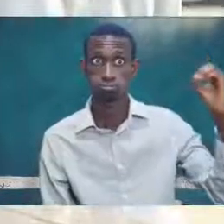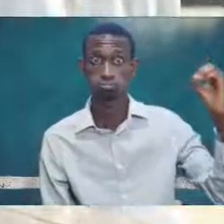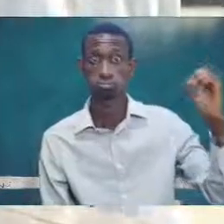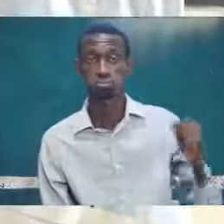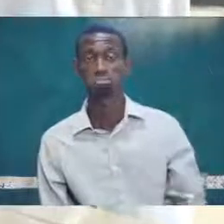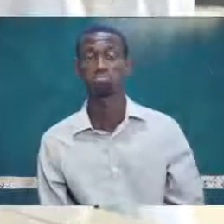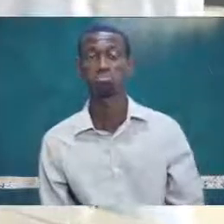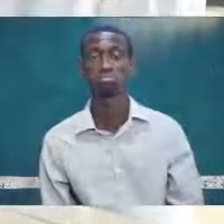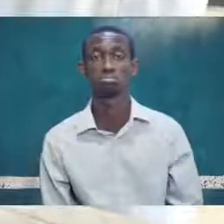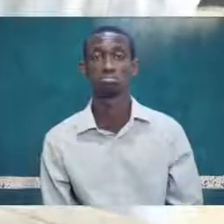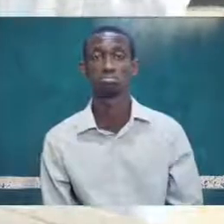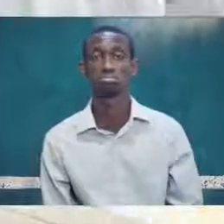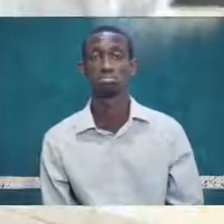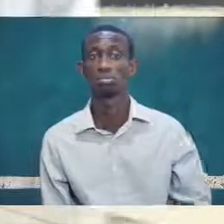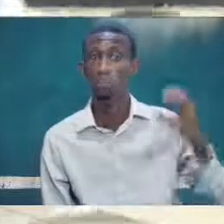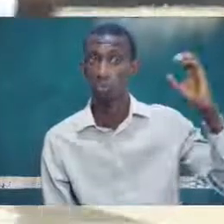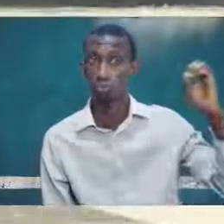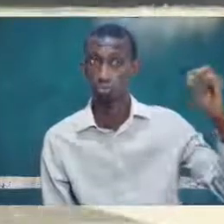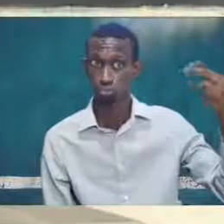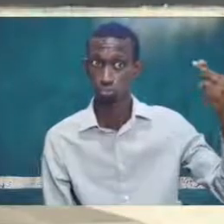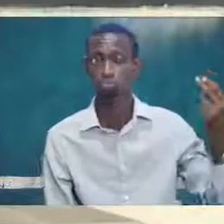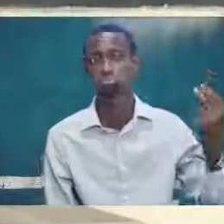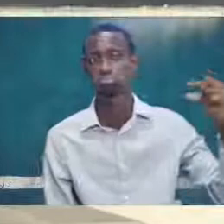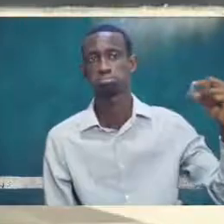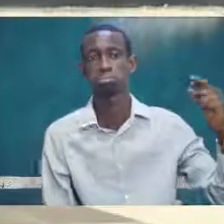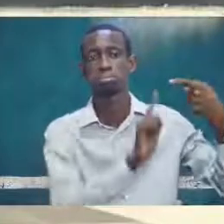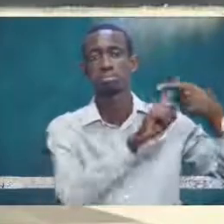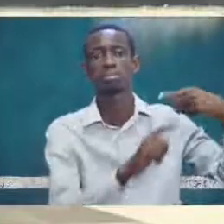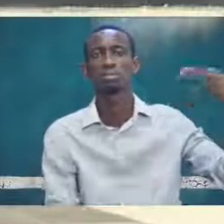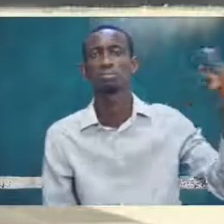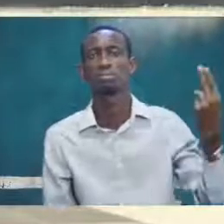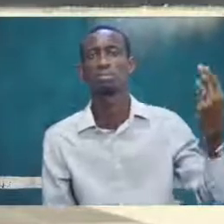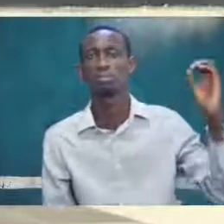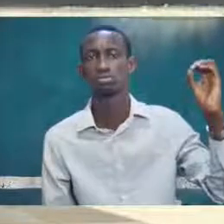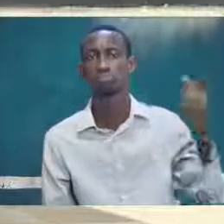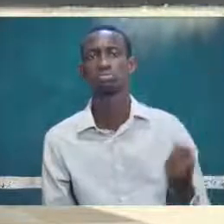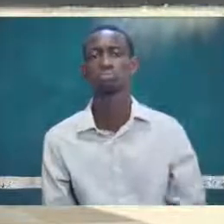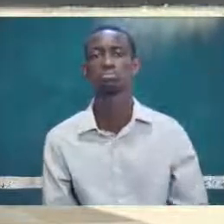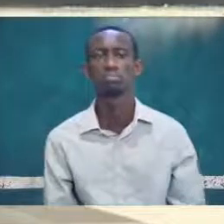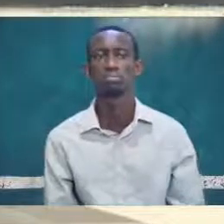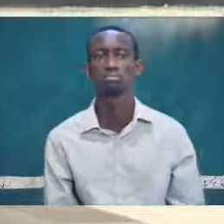Indicate the type of the reaction over there. And A, you